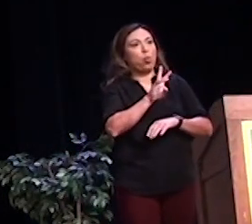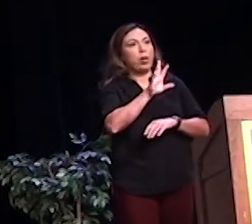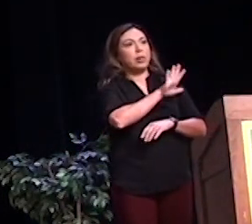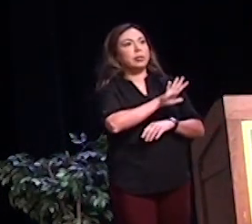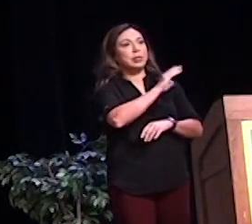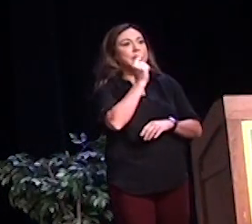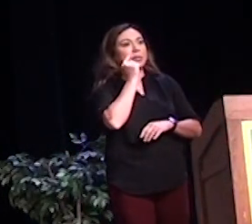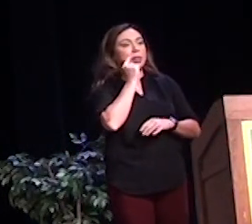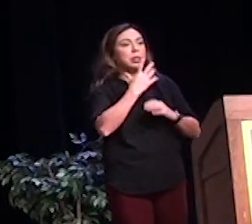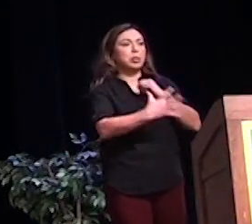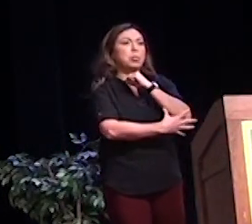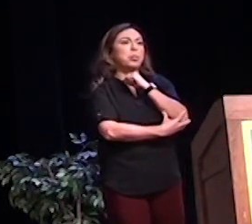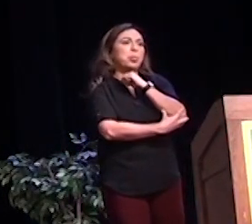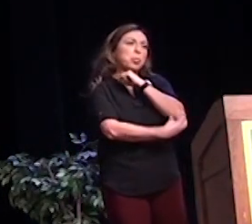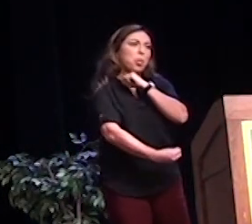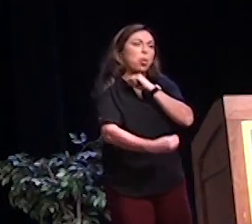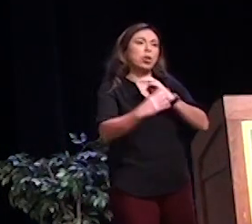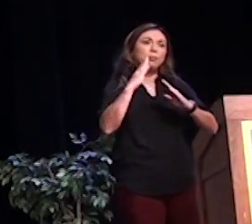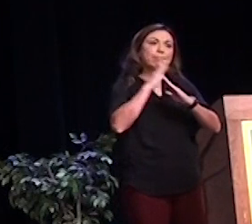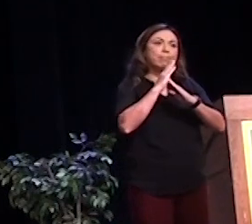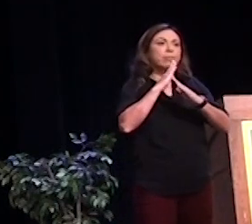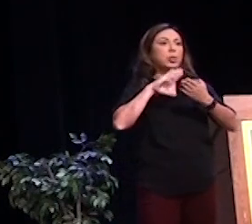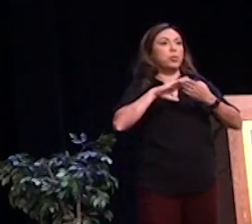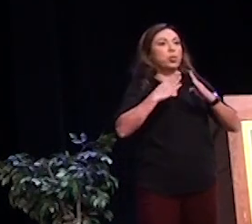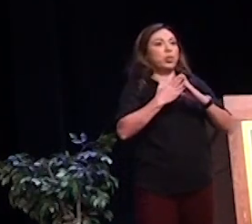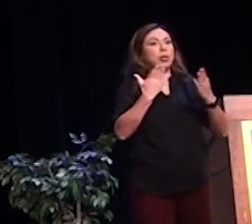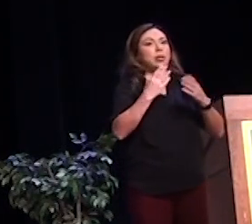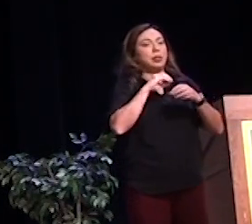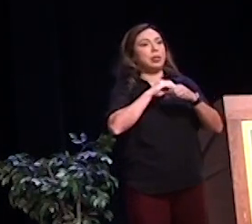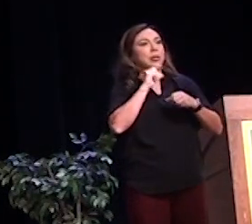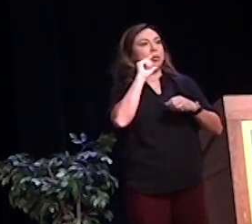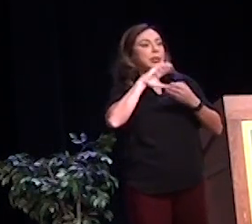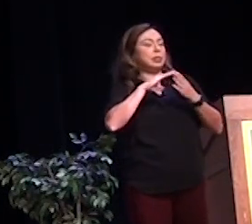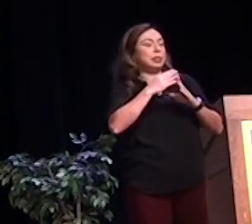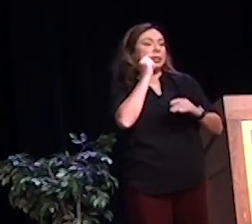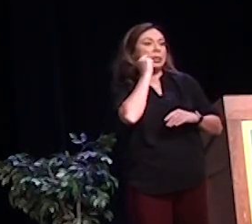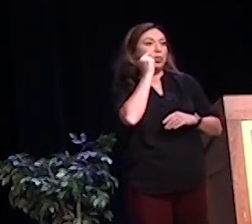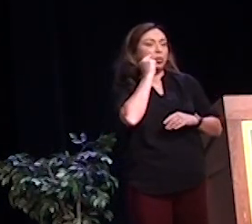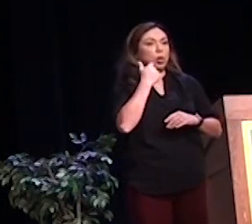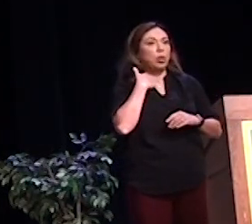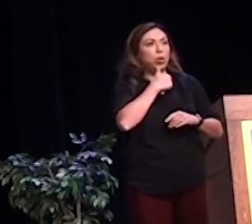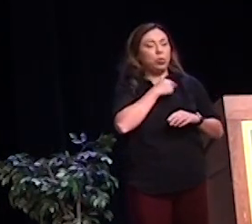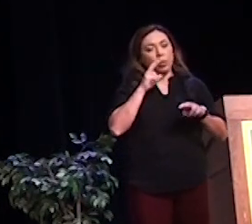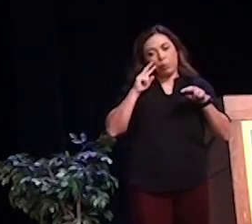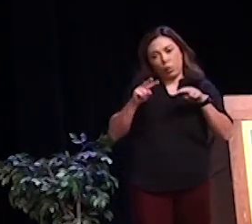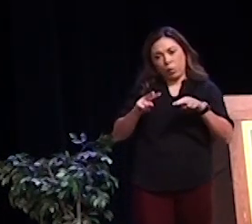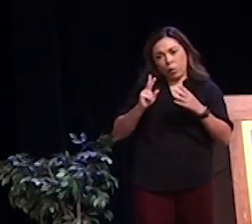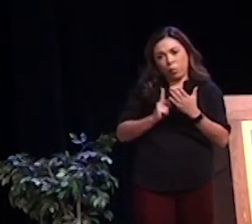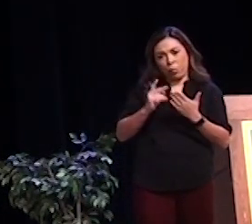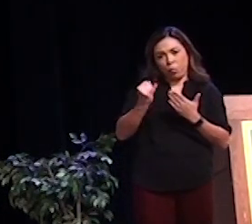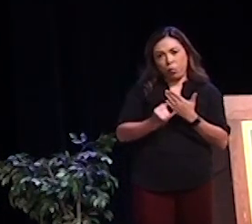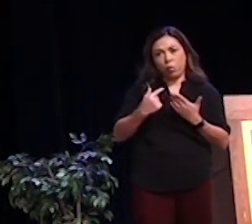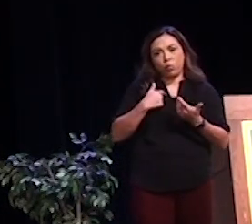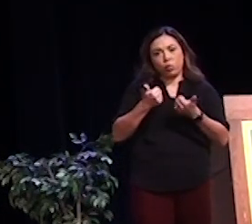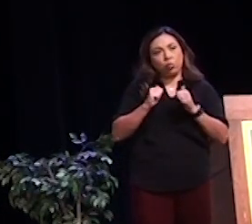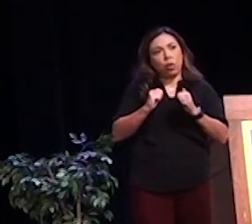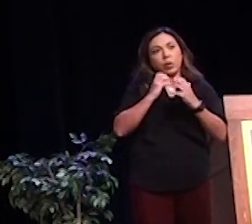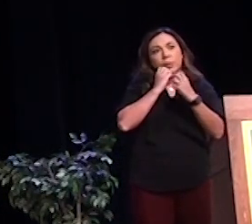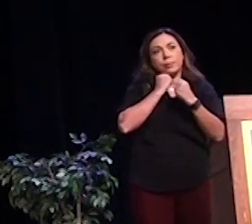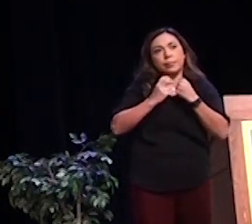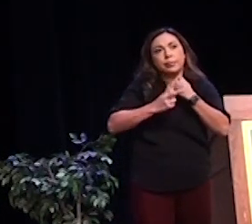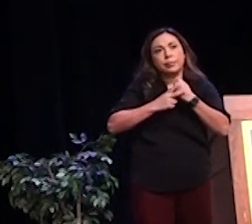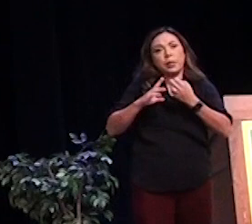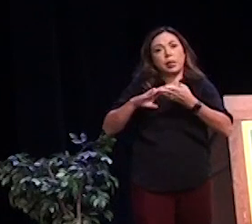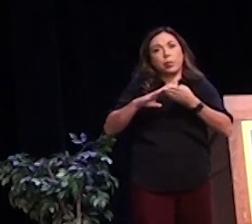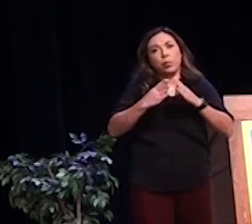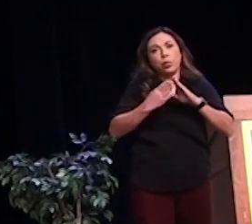the lowest or the poorest communities in the city of San Antonio. And so I think that we're looking at projects as we're trying to preserve the community. We're trying to make sure